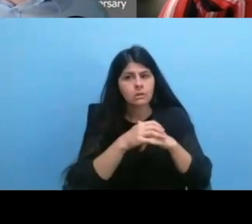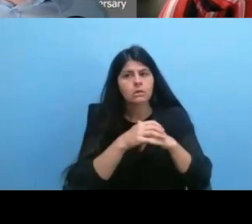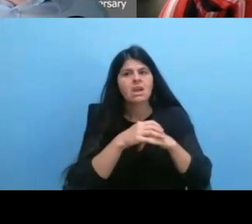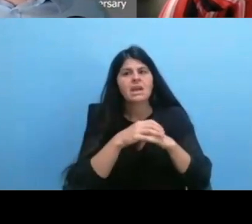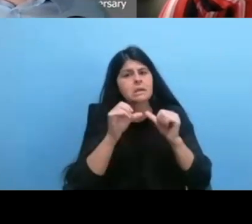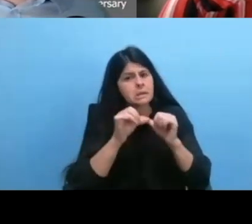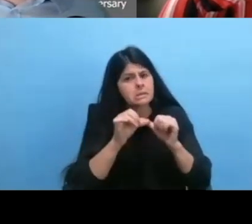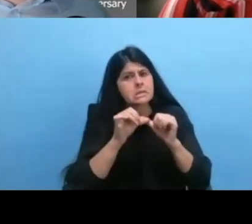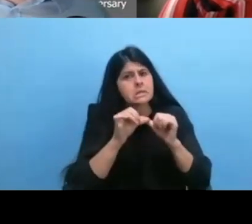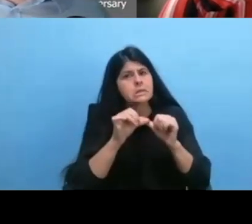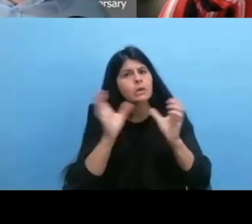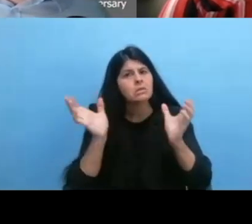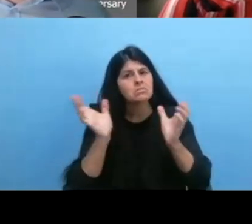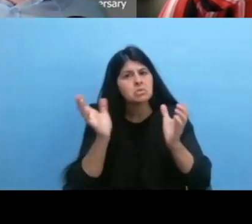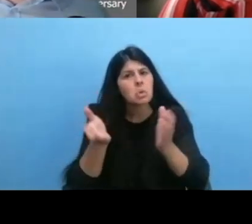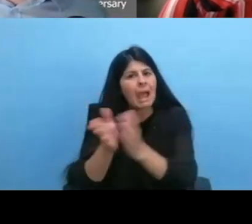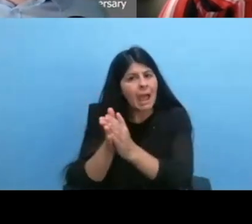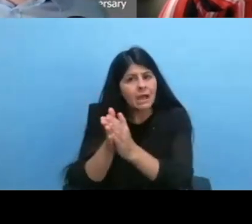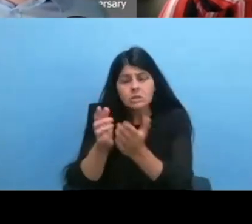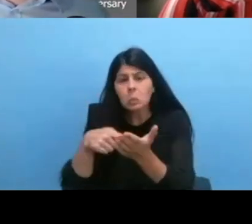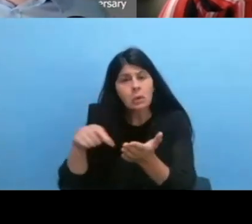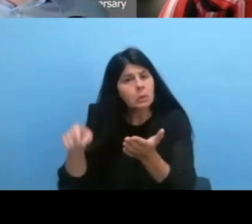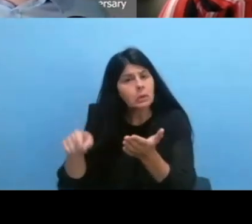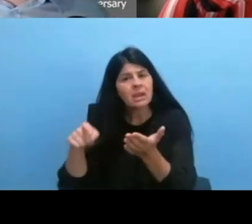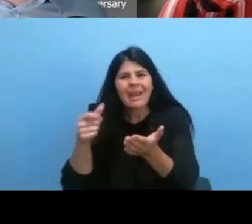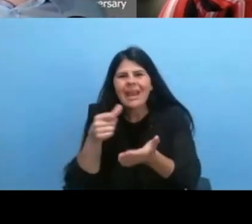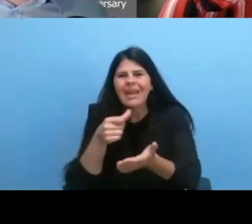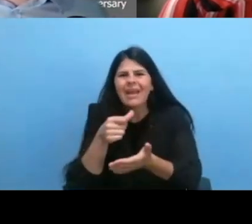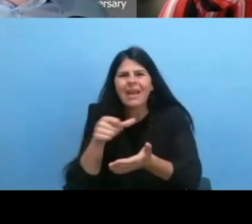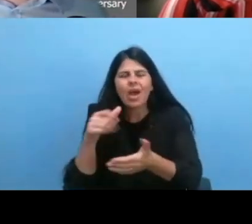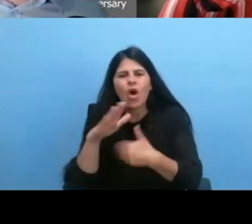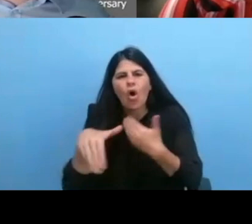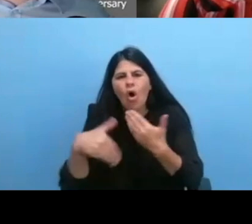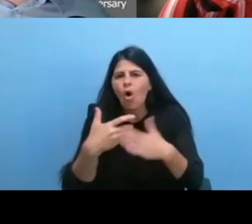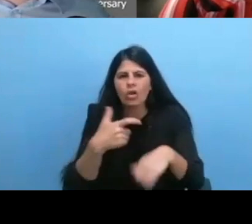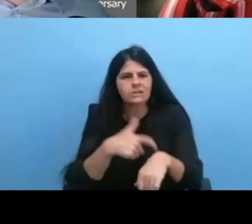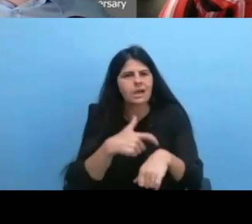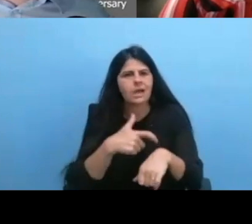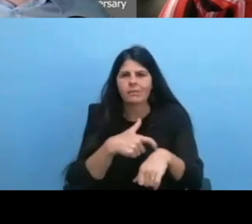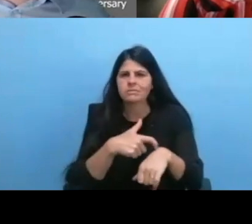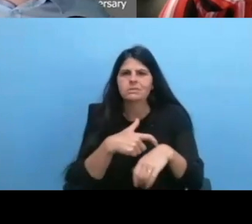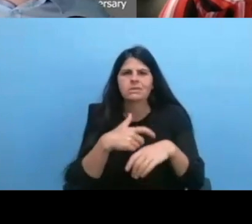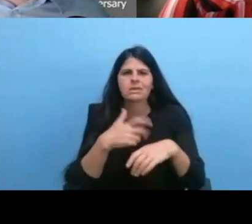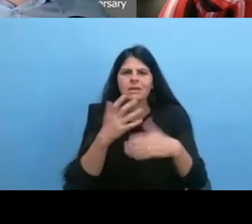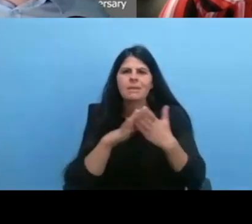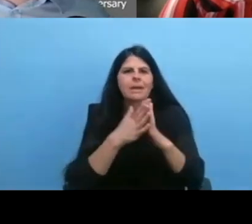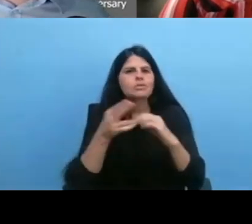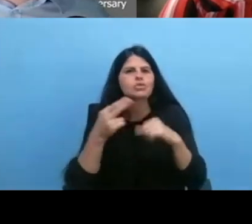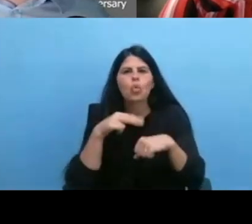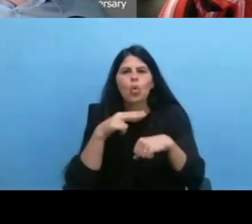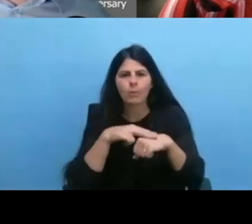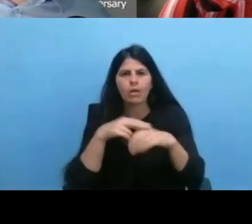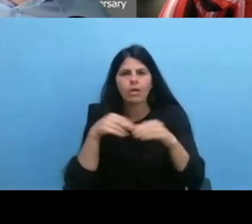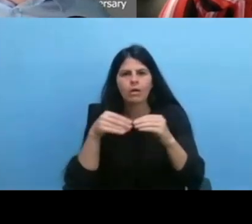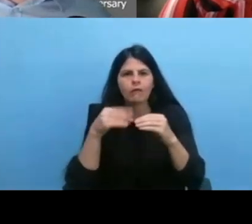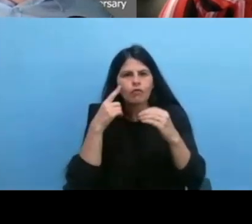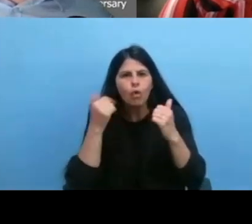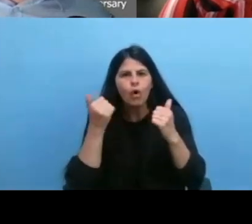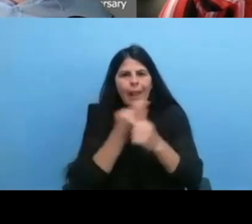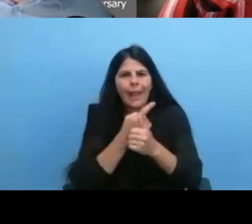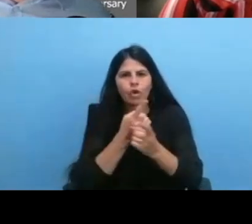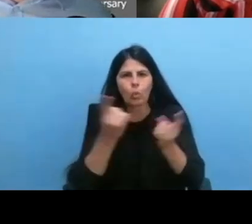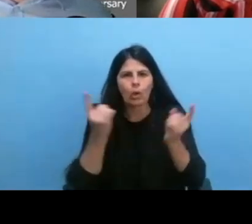ask people what they need sort of at all stages of the game. It normalizes it for everybody. And so I